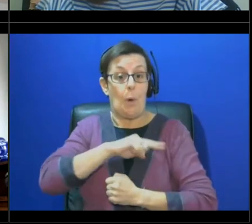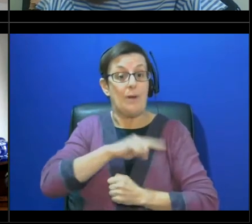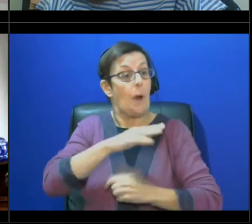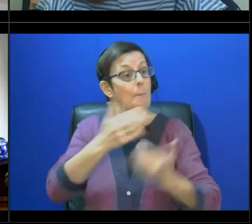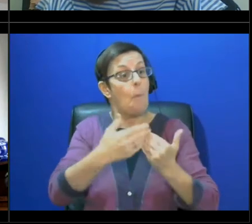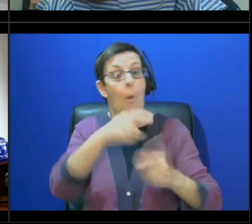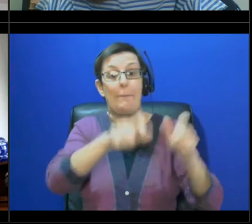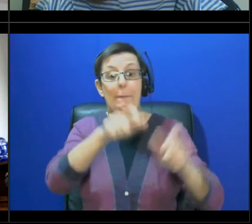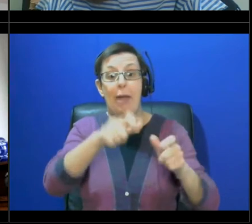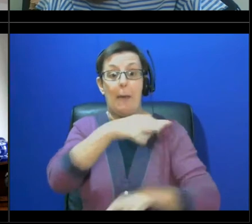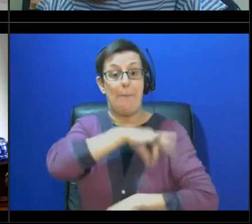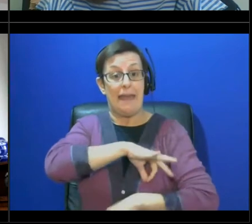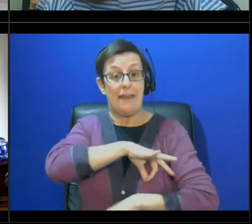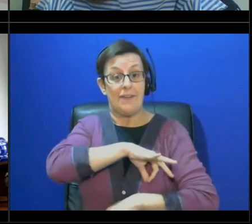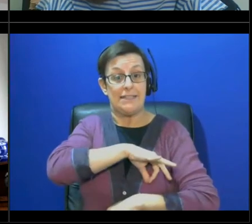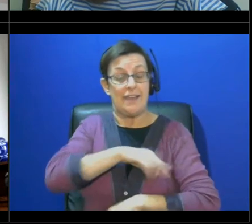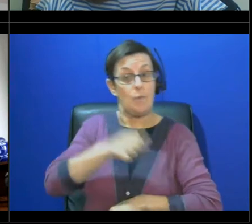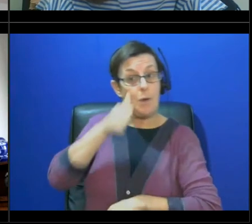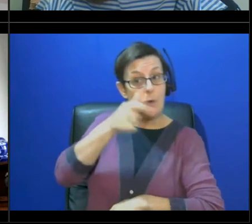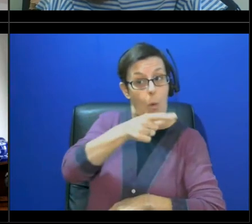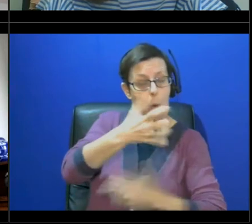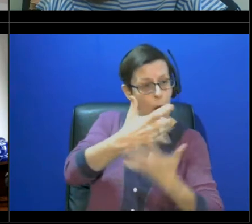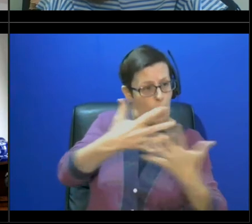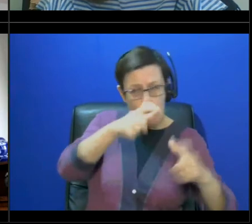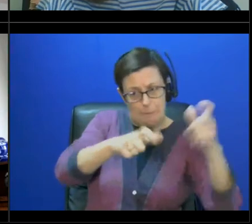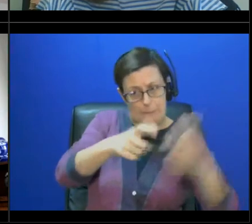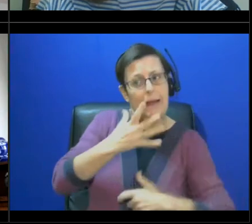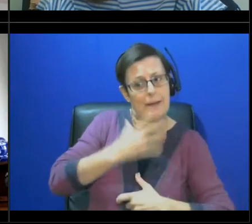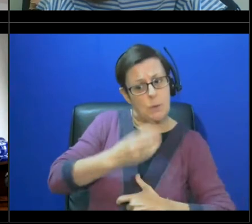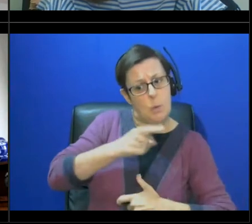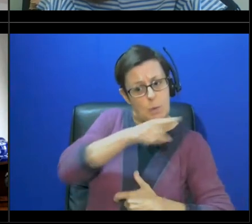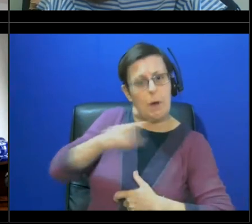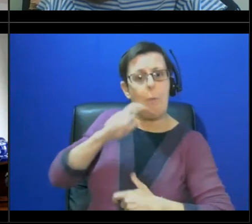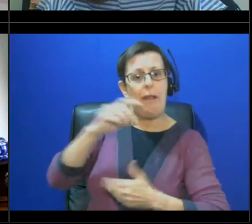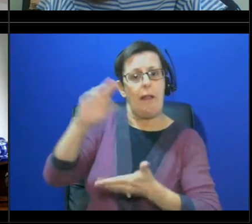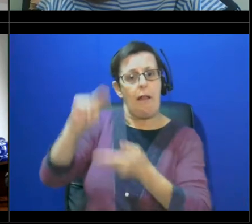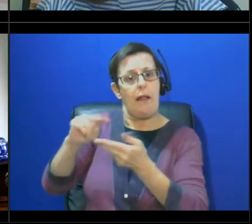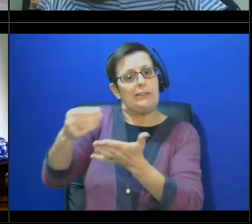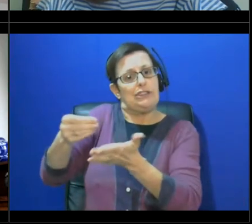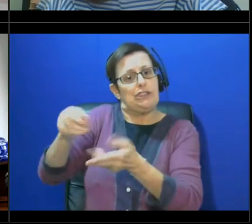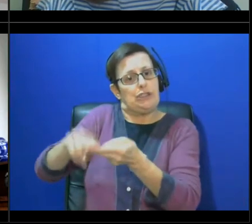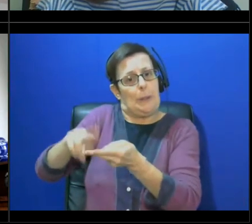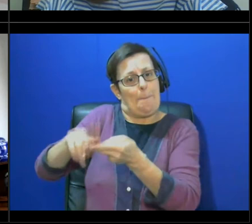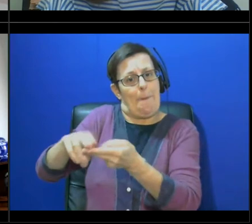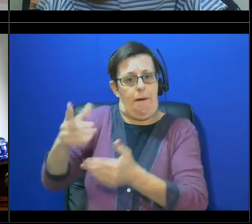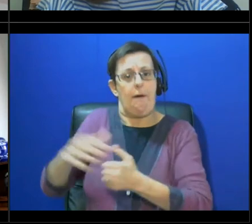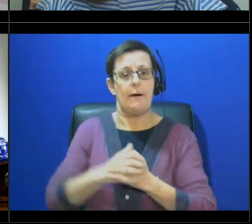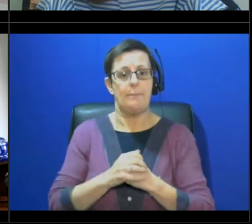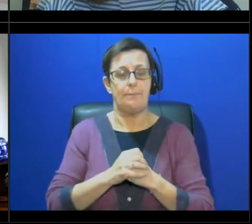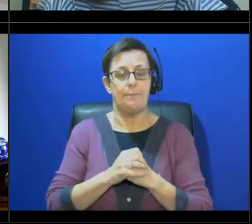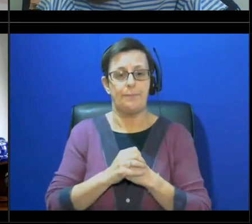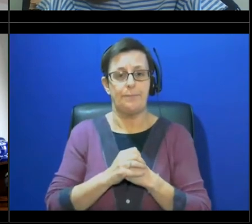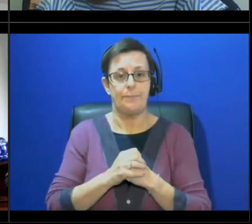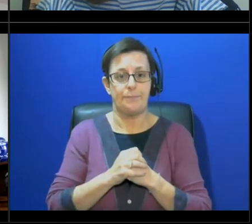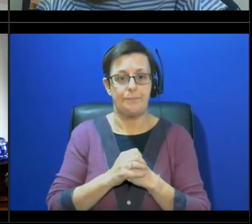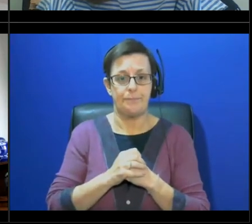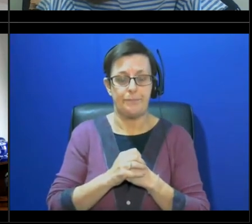of you know, cost saving there to helping people access those instruments.